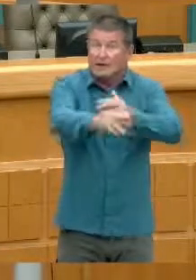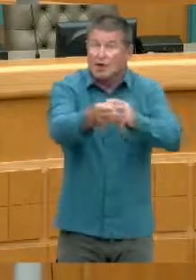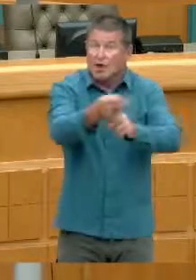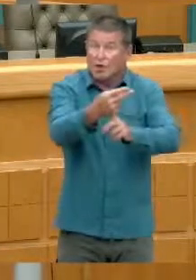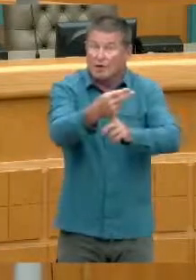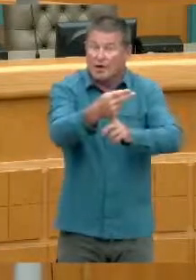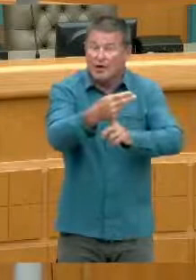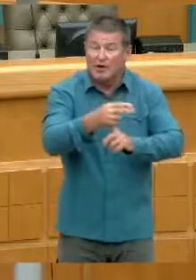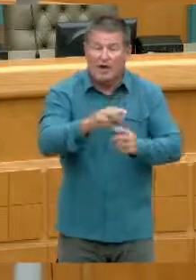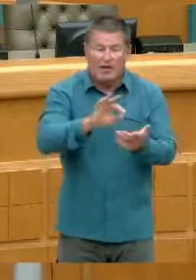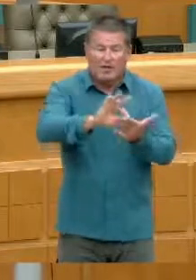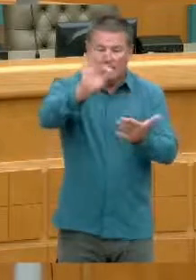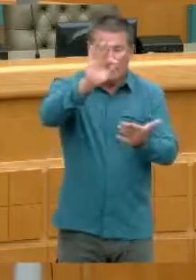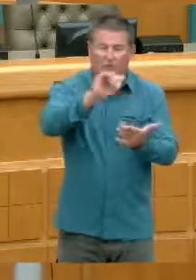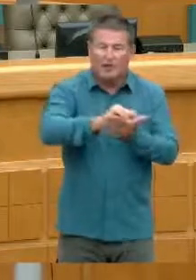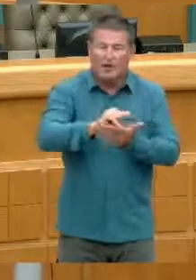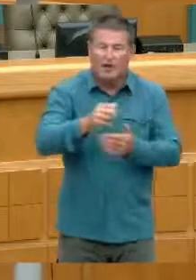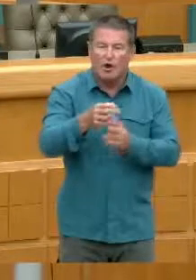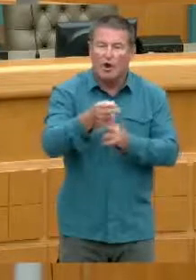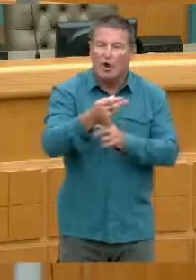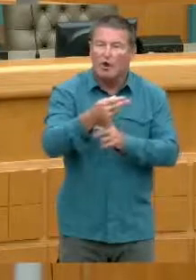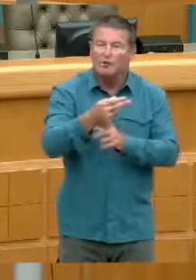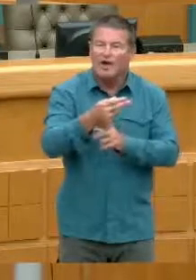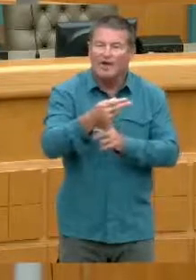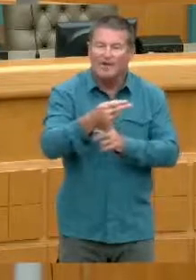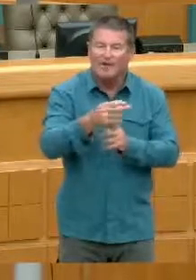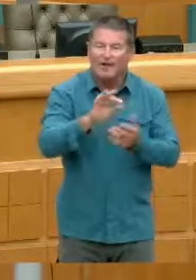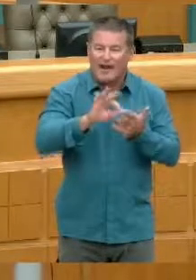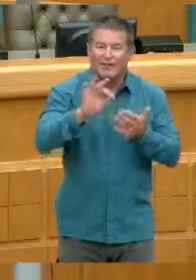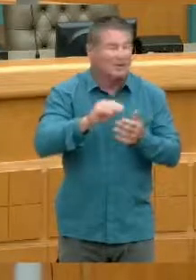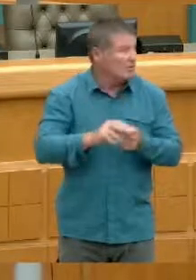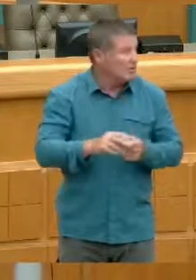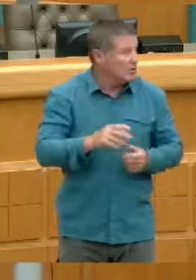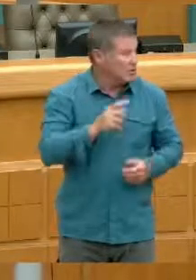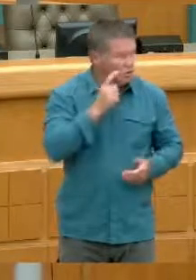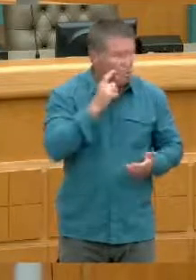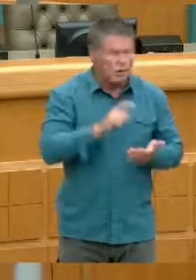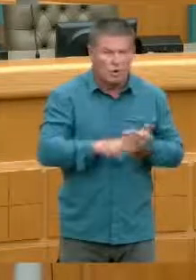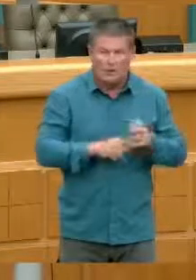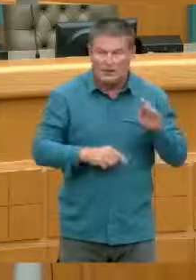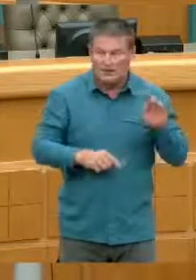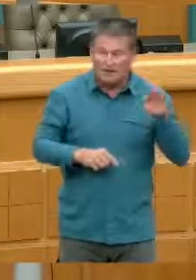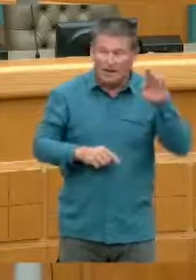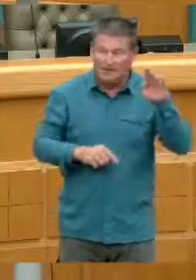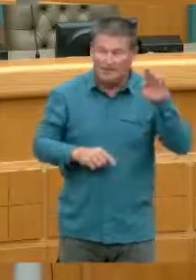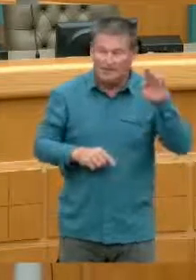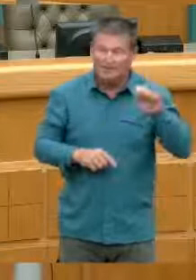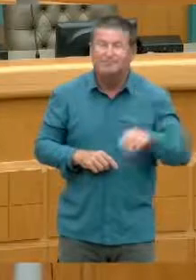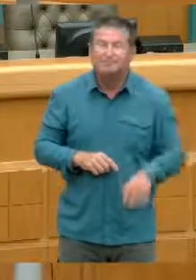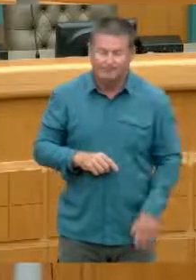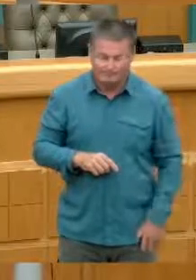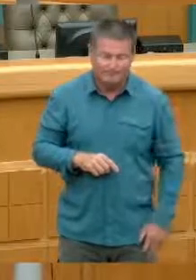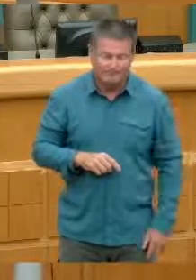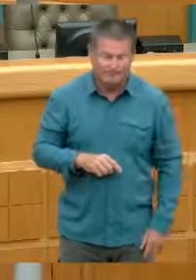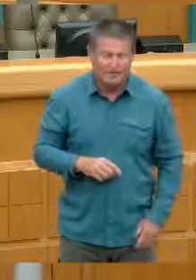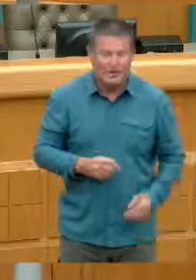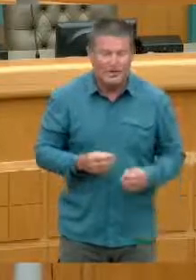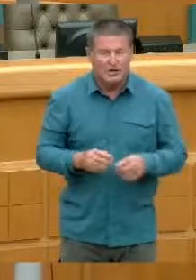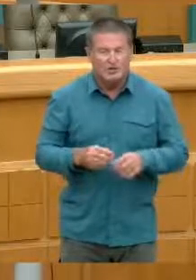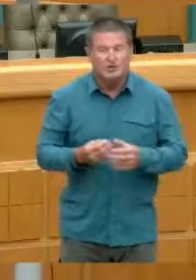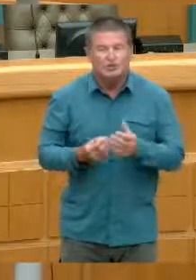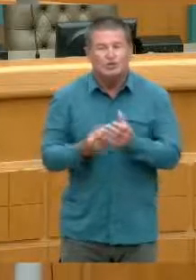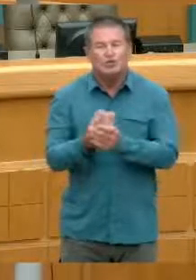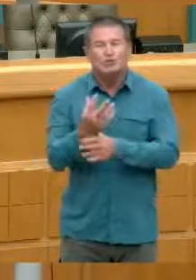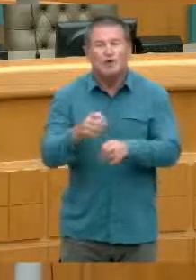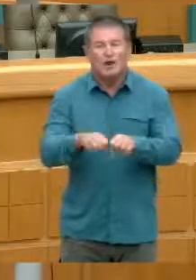considered hotel traffic. Now, immediately what you notice is this spike. And what that is spring break. And